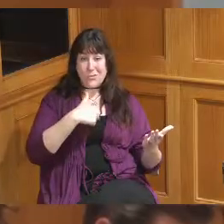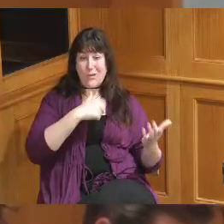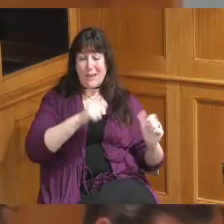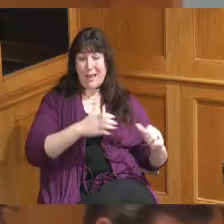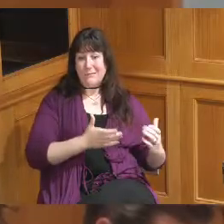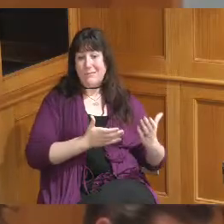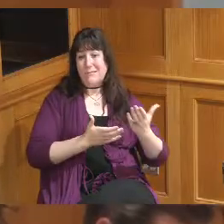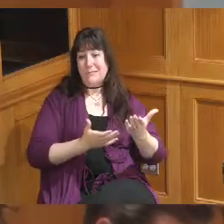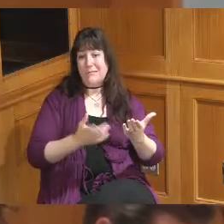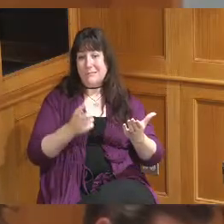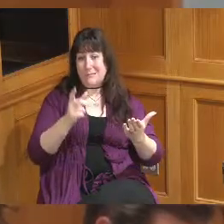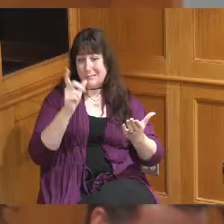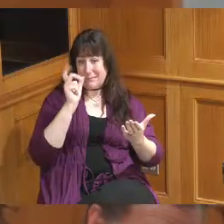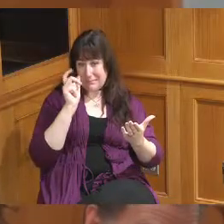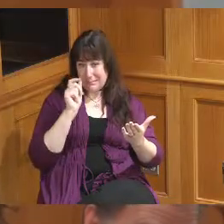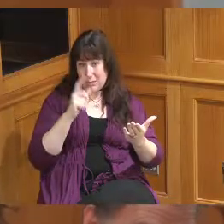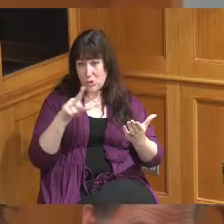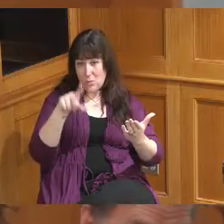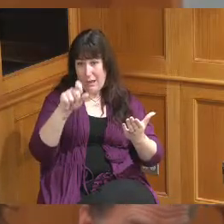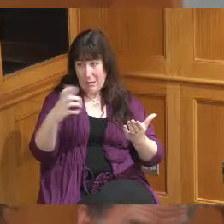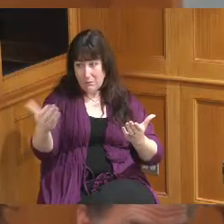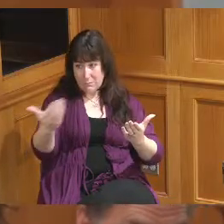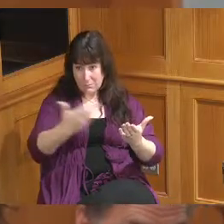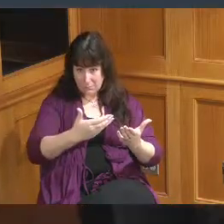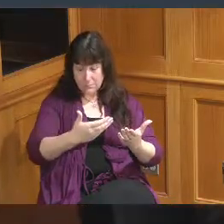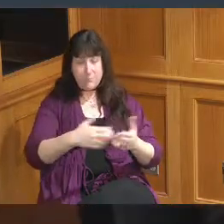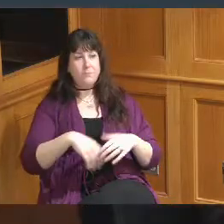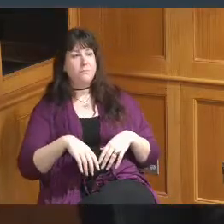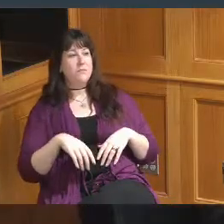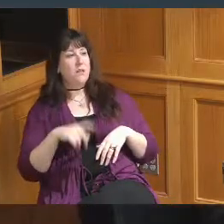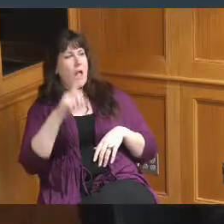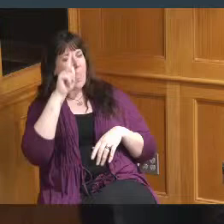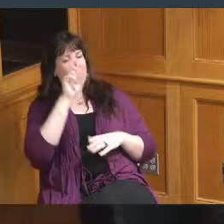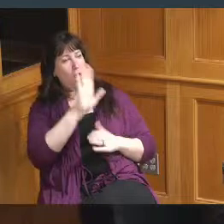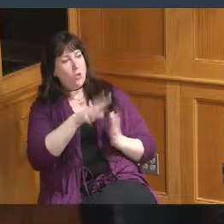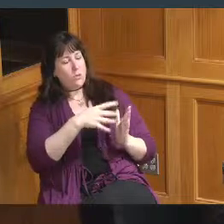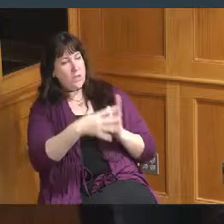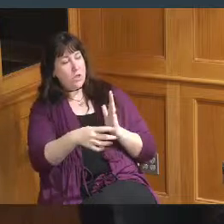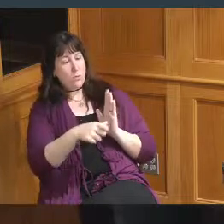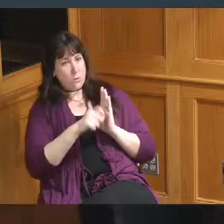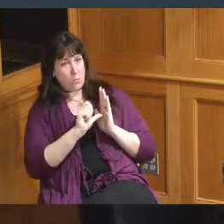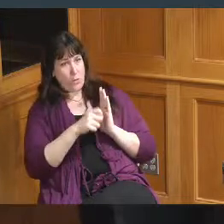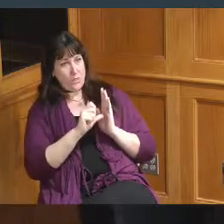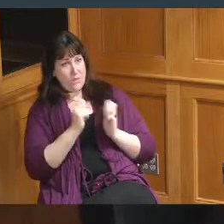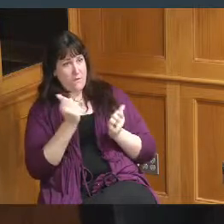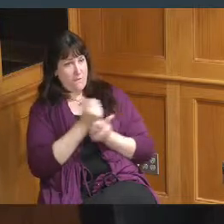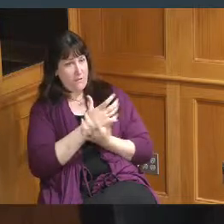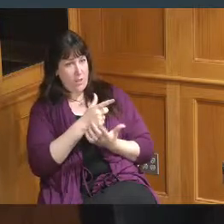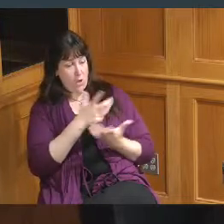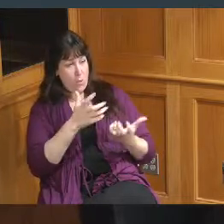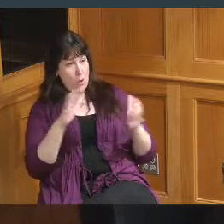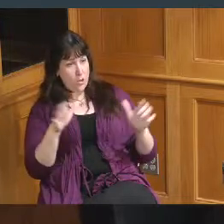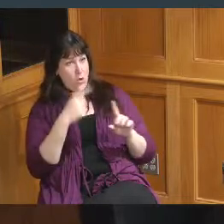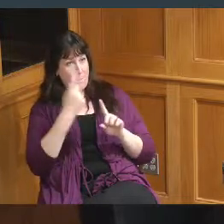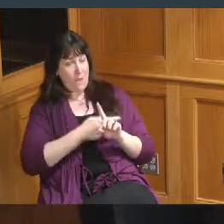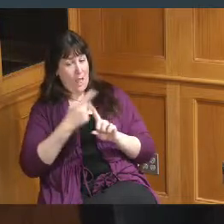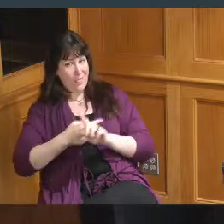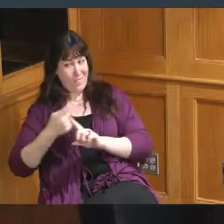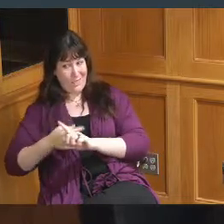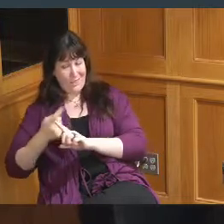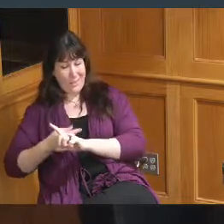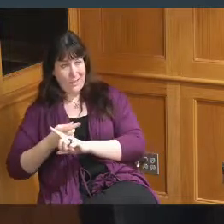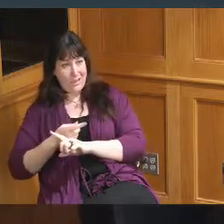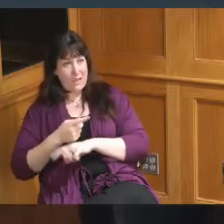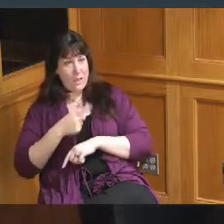also try to go to the state for grant funding as well. Because I thought your schedule was very impressive of all the things you want to do monthly. And do you have